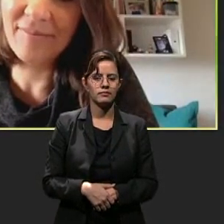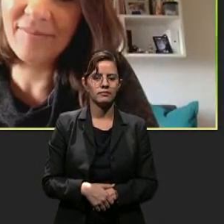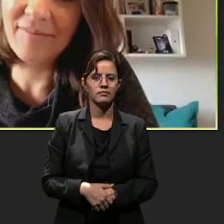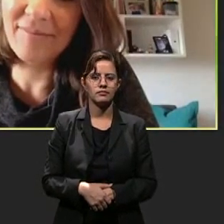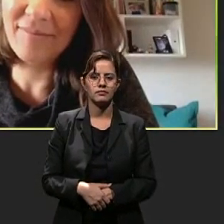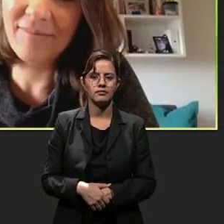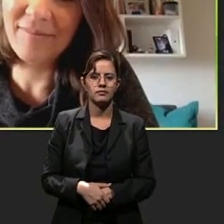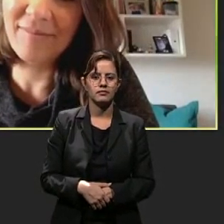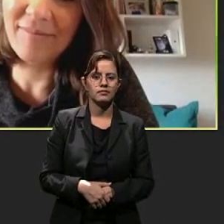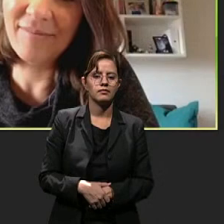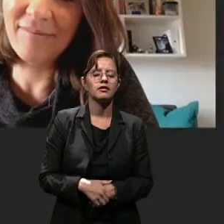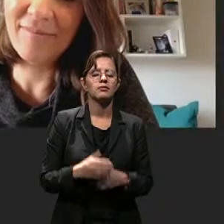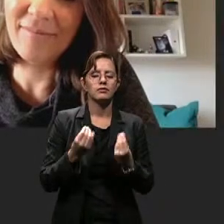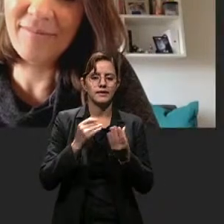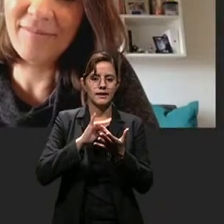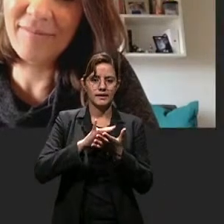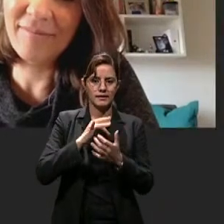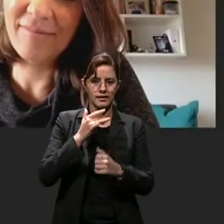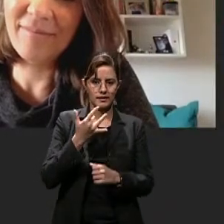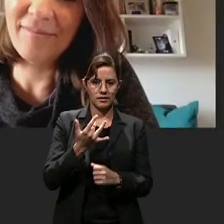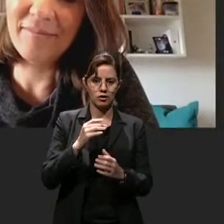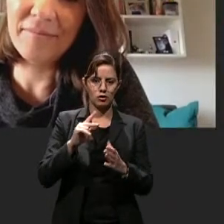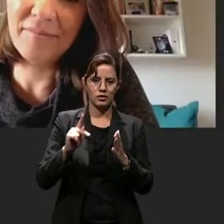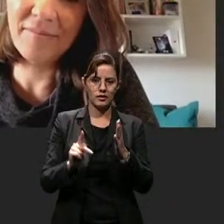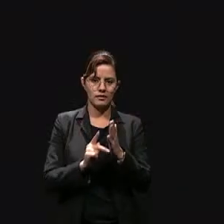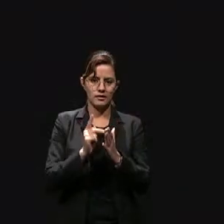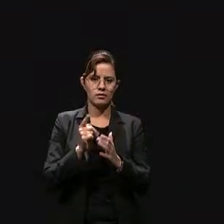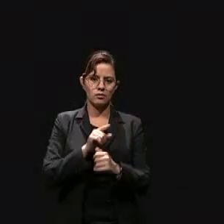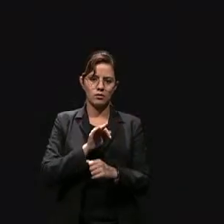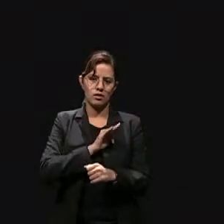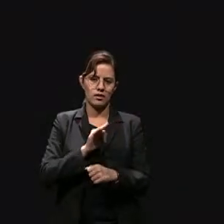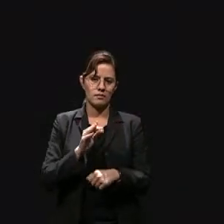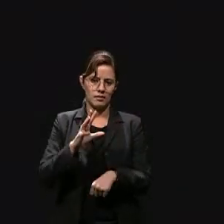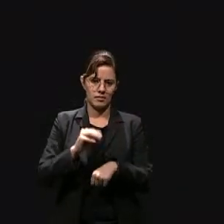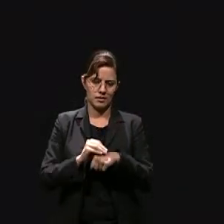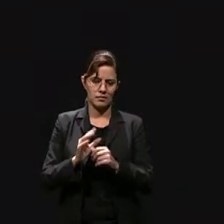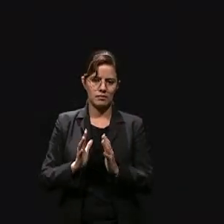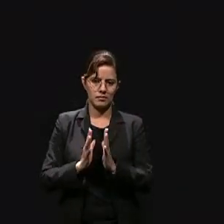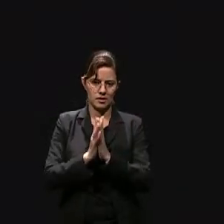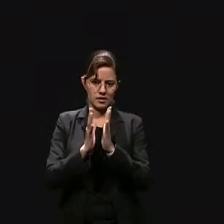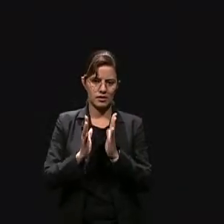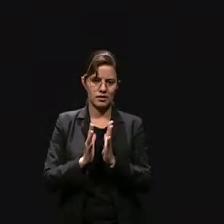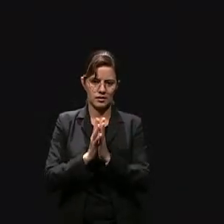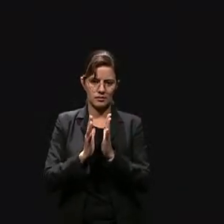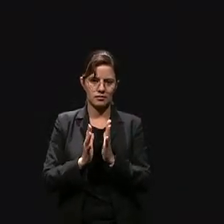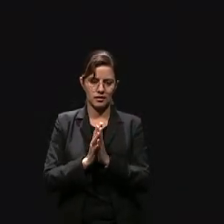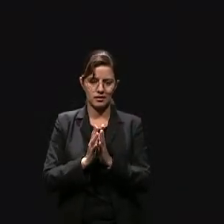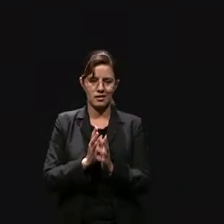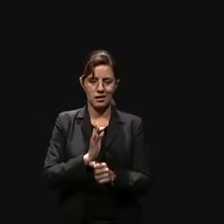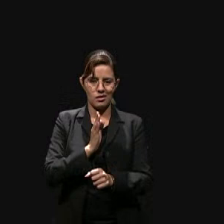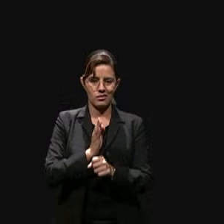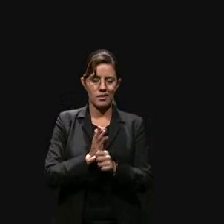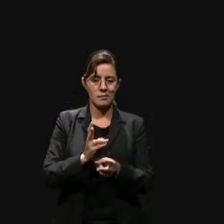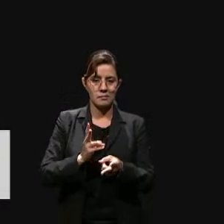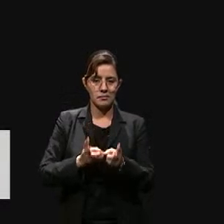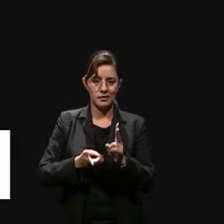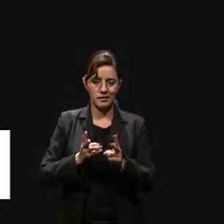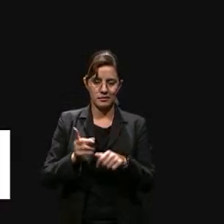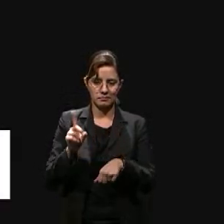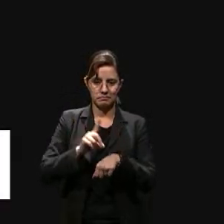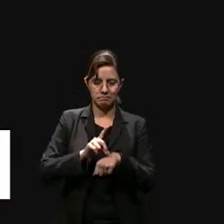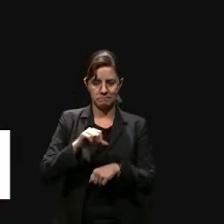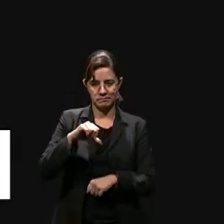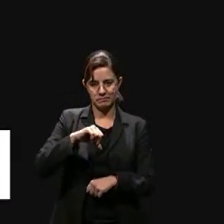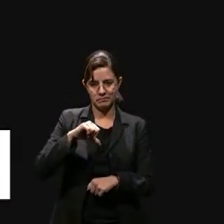for allowing me to participate in today's conversation. I think my takeaways here are